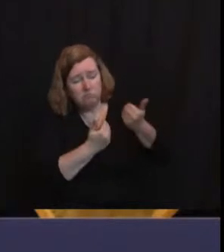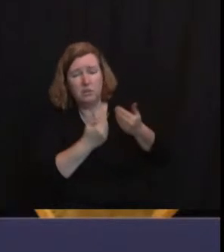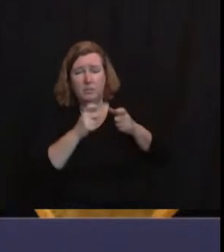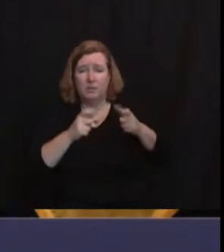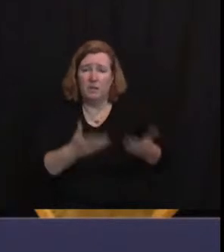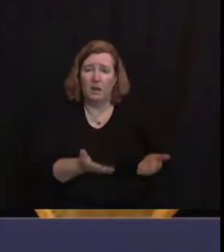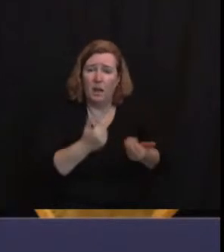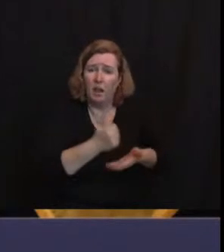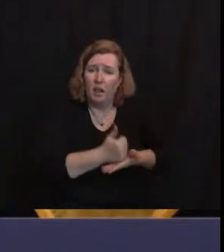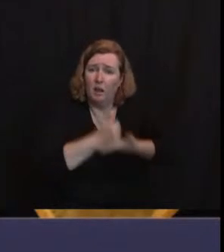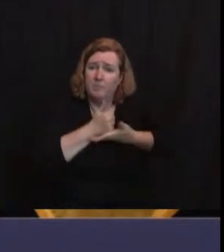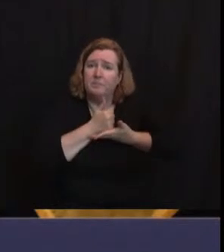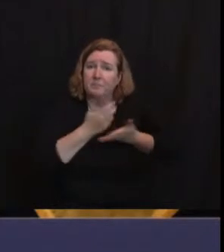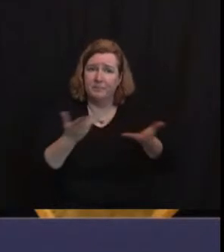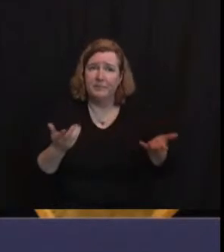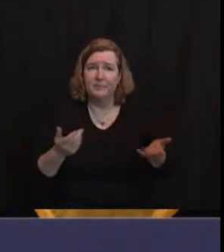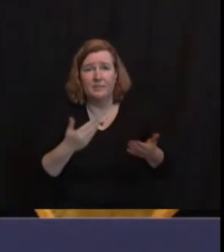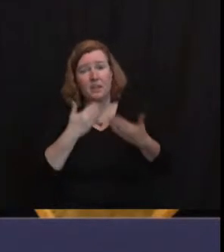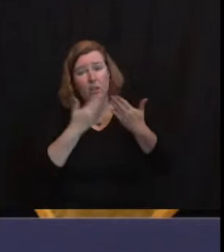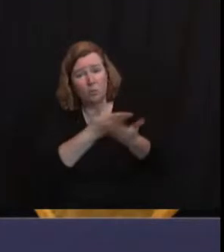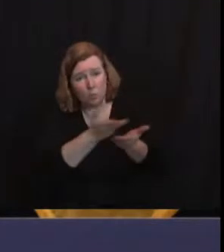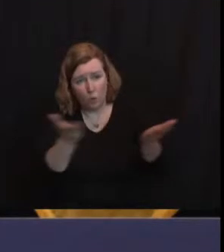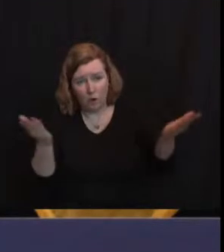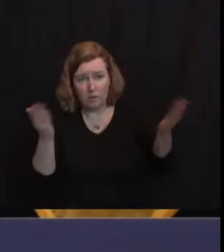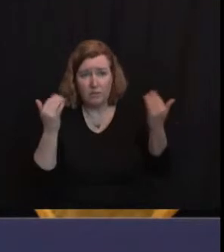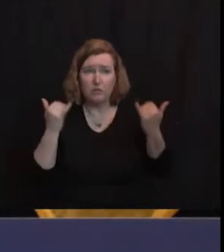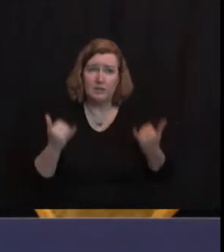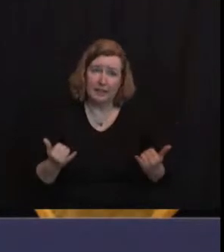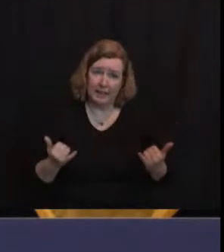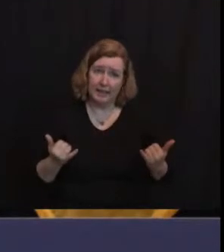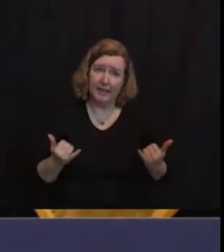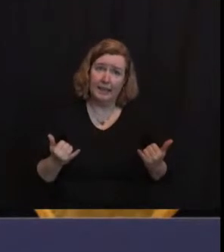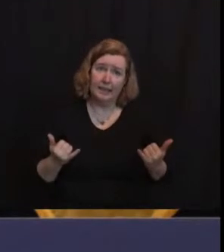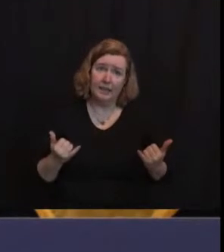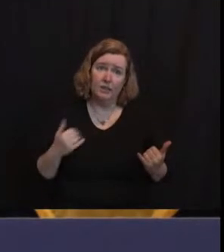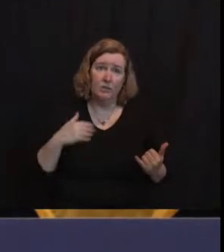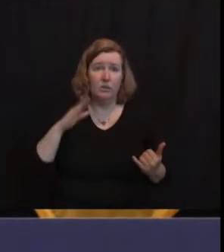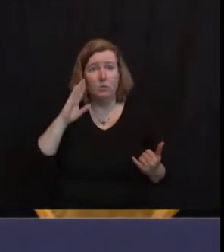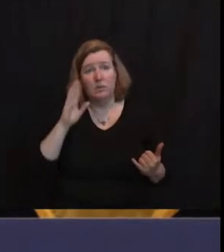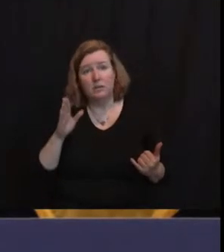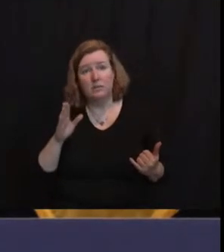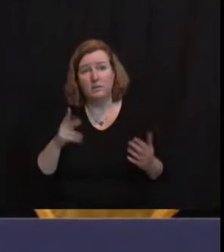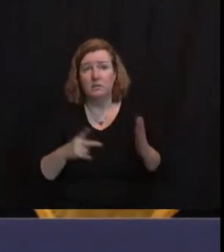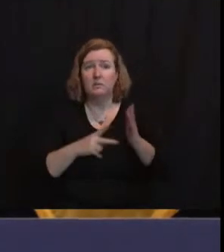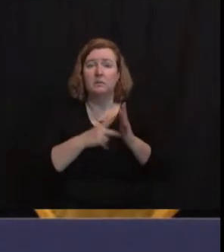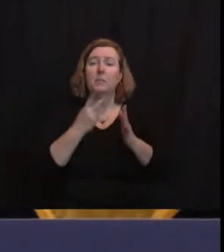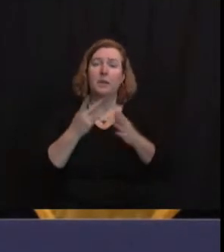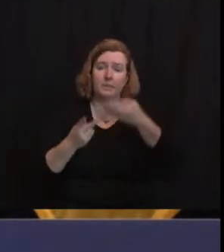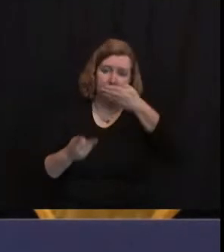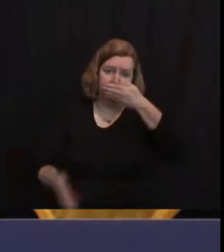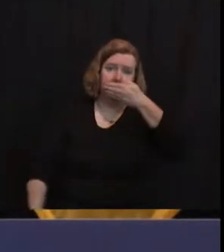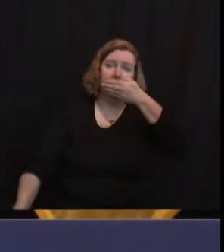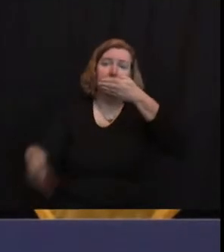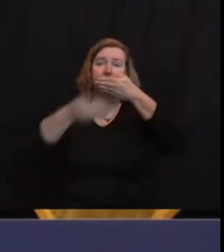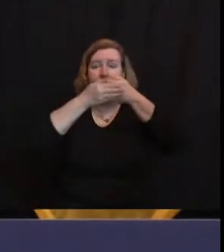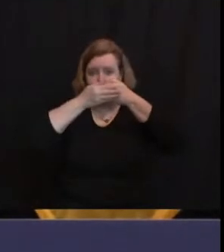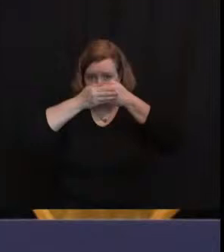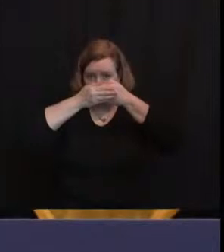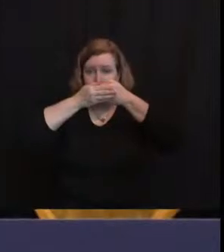can. Thank you all. With that, I'm going to double mask. I've got both of them, Judy,